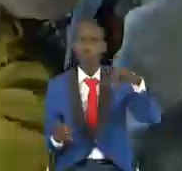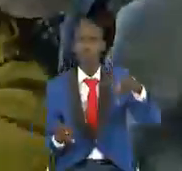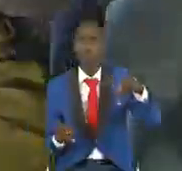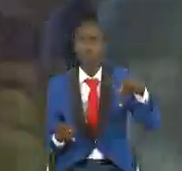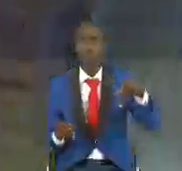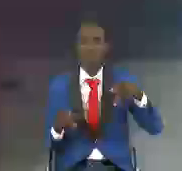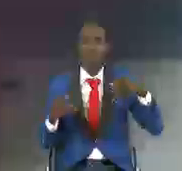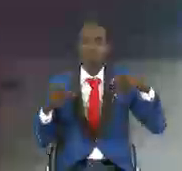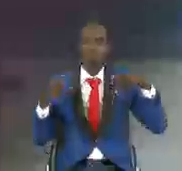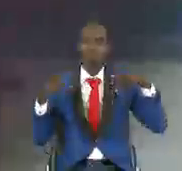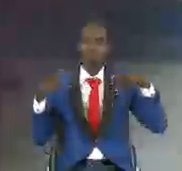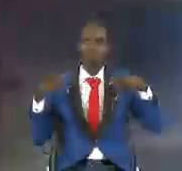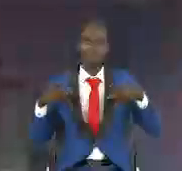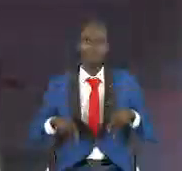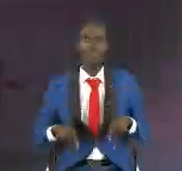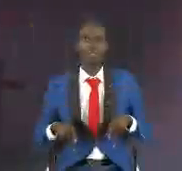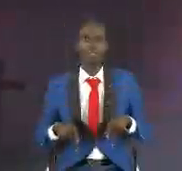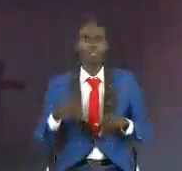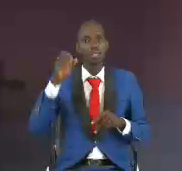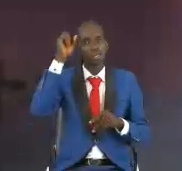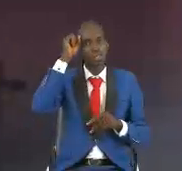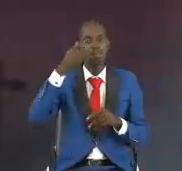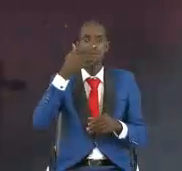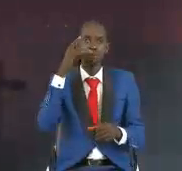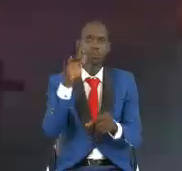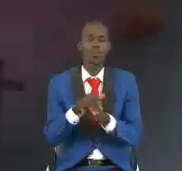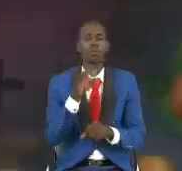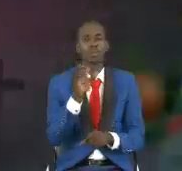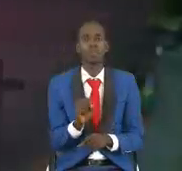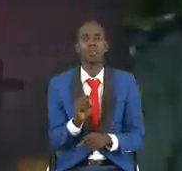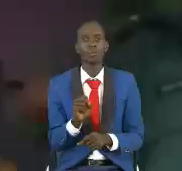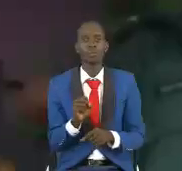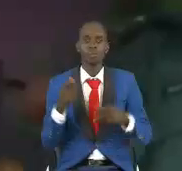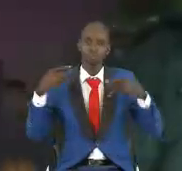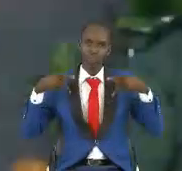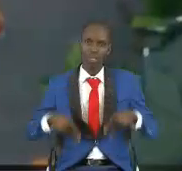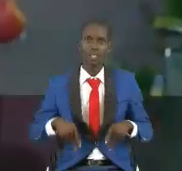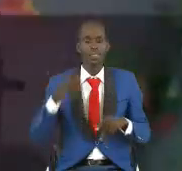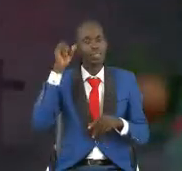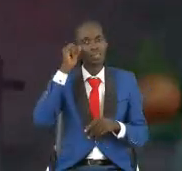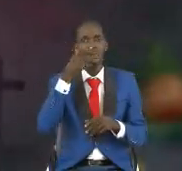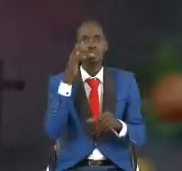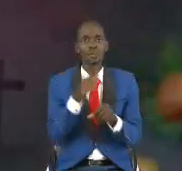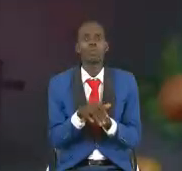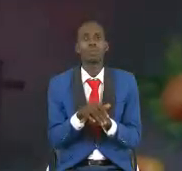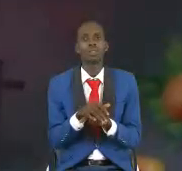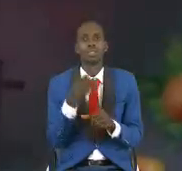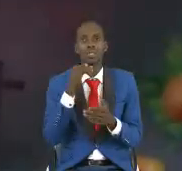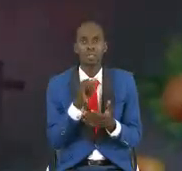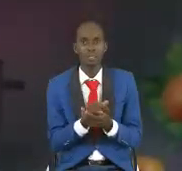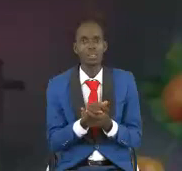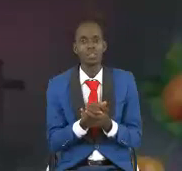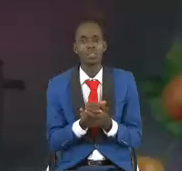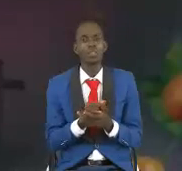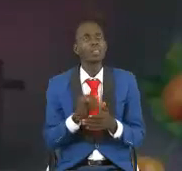personalize His promises. Personalize. That's the redemption. It says, I will redeem thee. Personalize